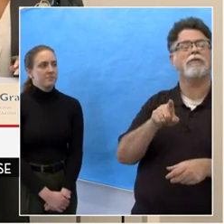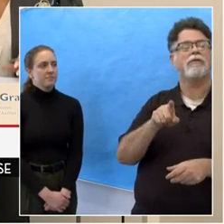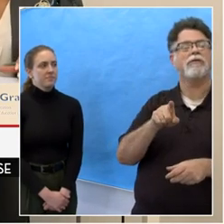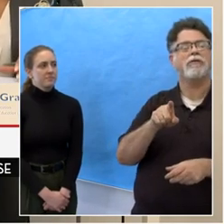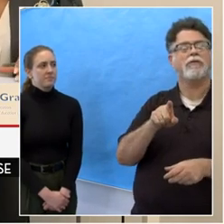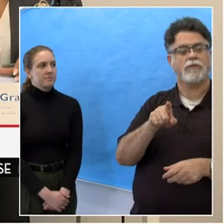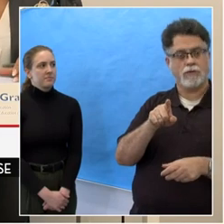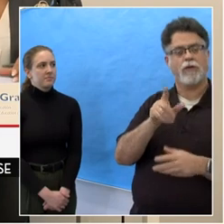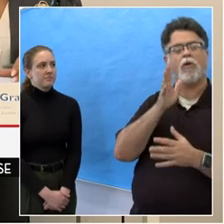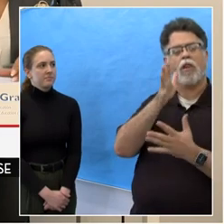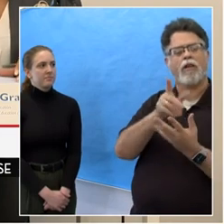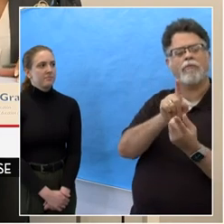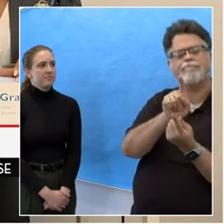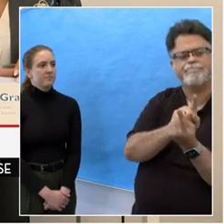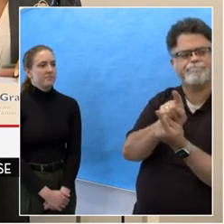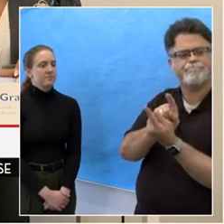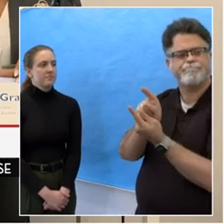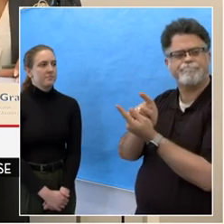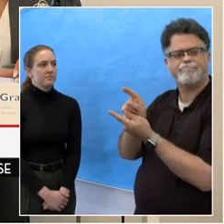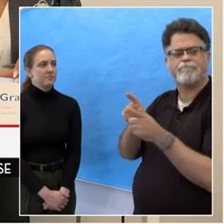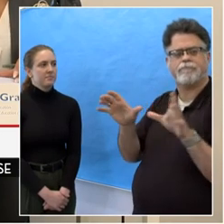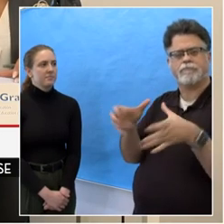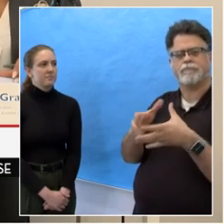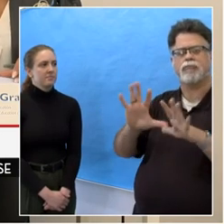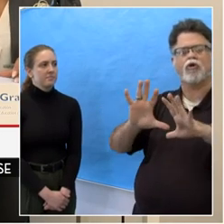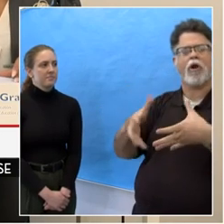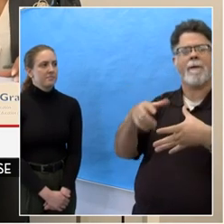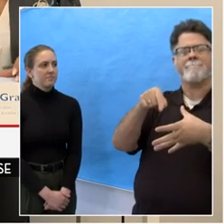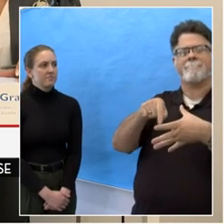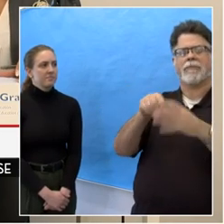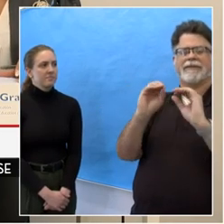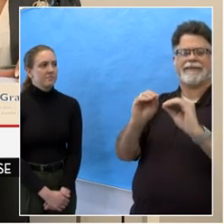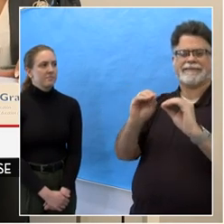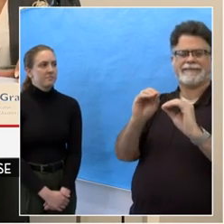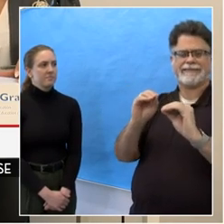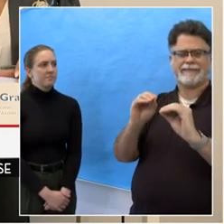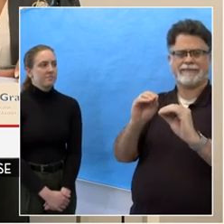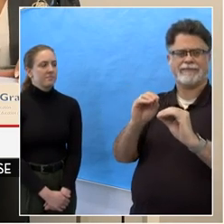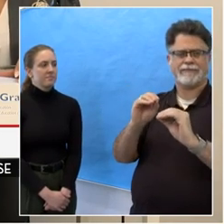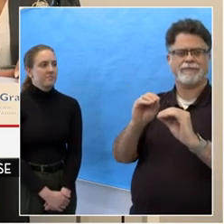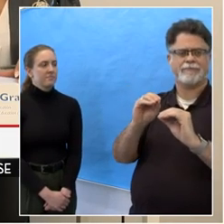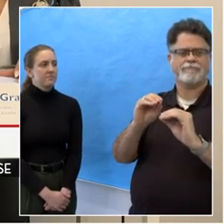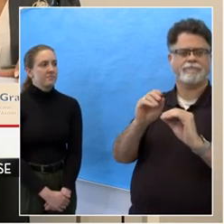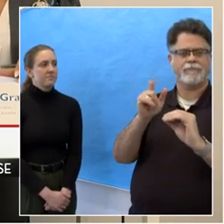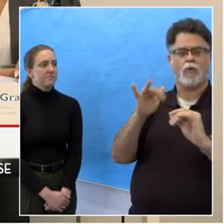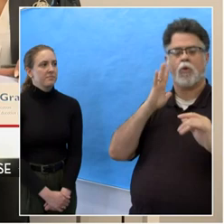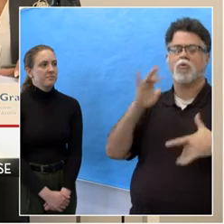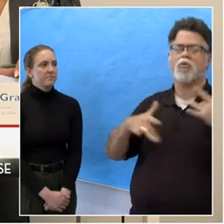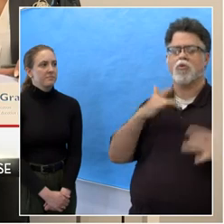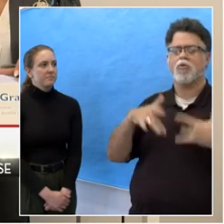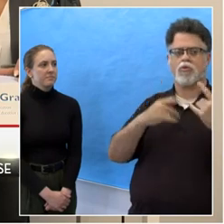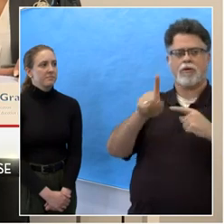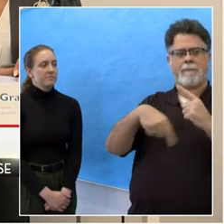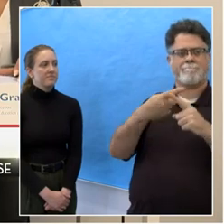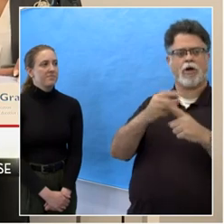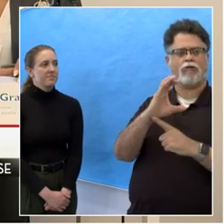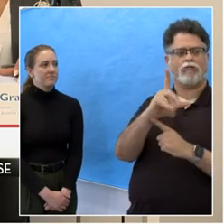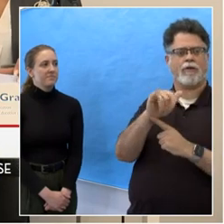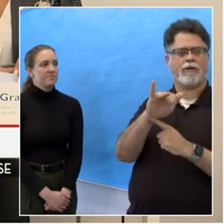think that is where we get really excited, especially knowing that DCPS has a